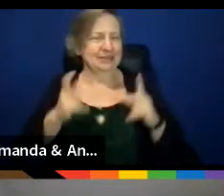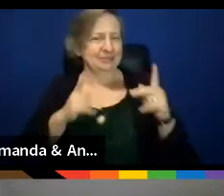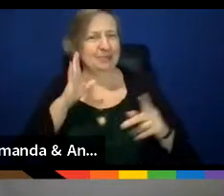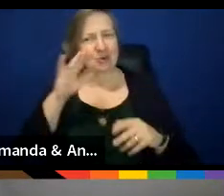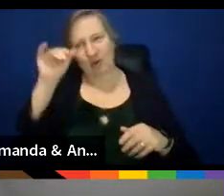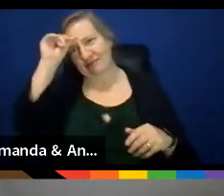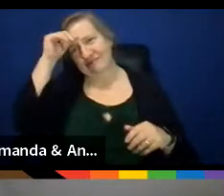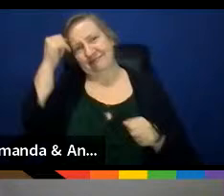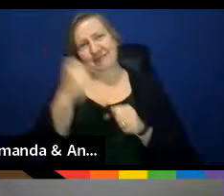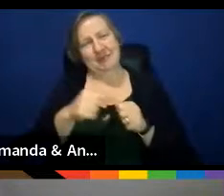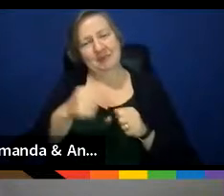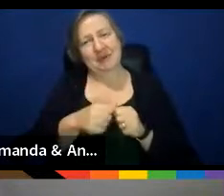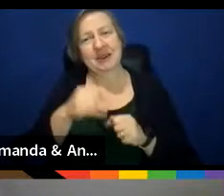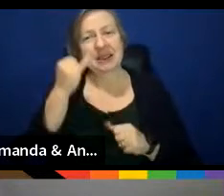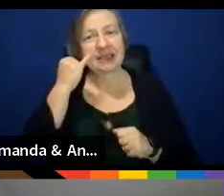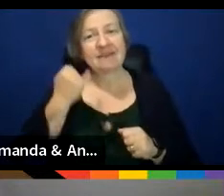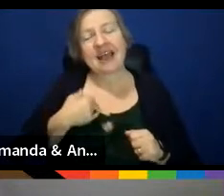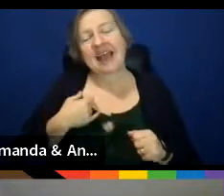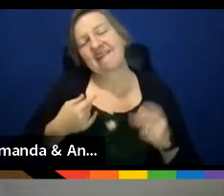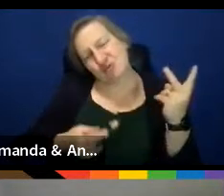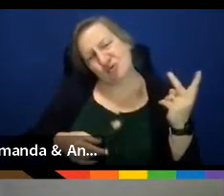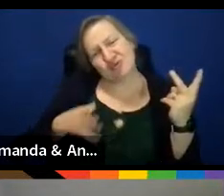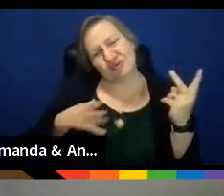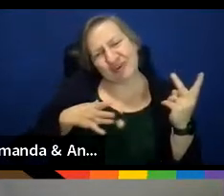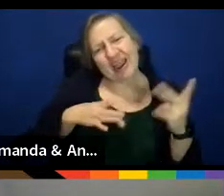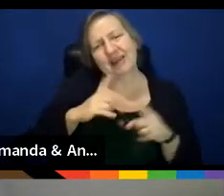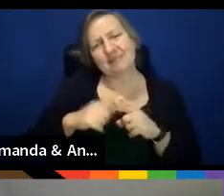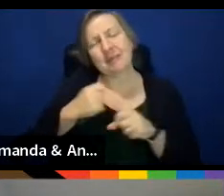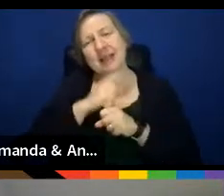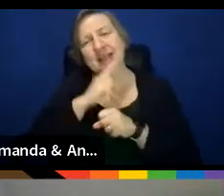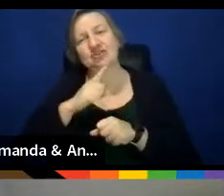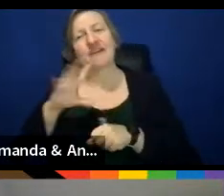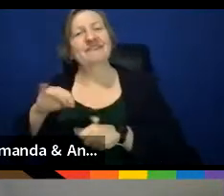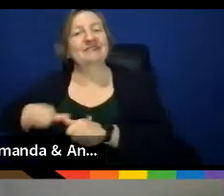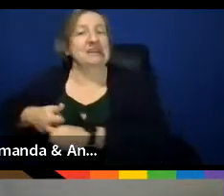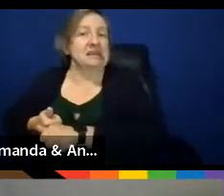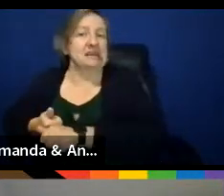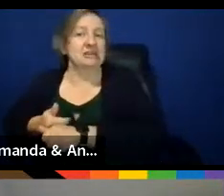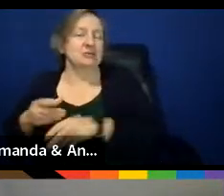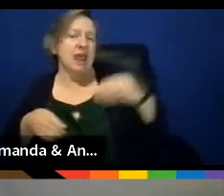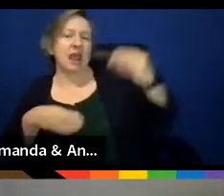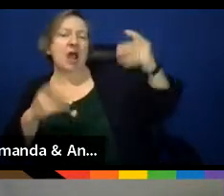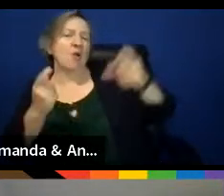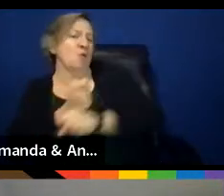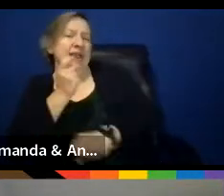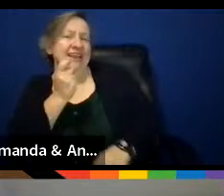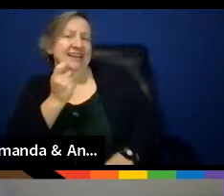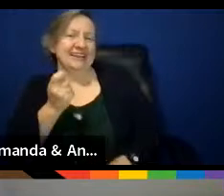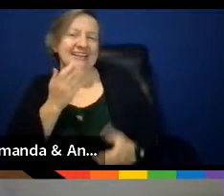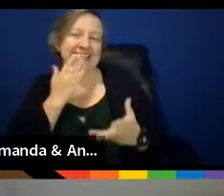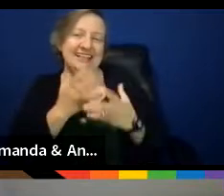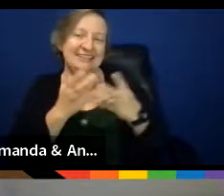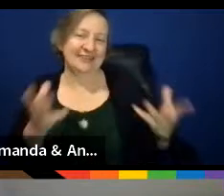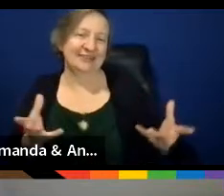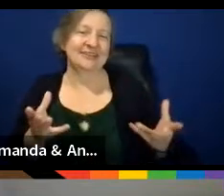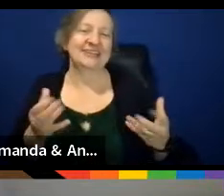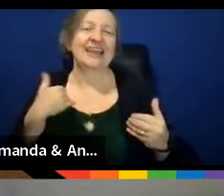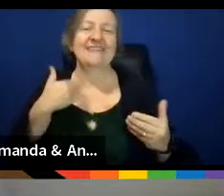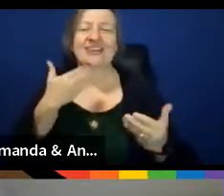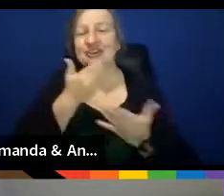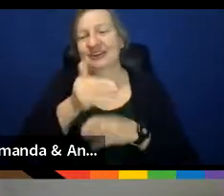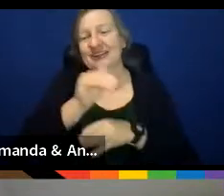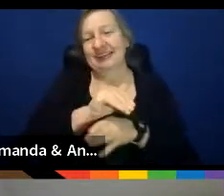that. Or if you even have 2, but make sure you have 50 behind your back so you can come out and win. Thank you all very much. Have a good